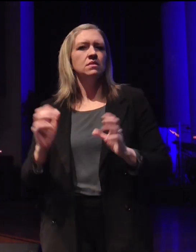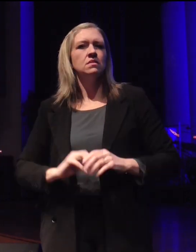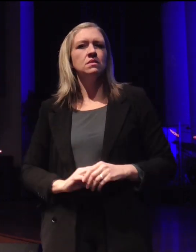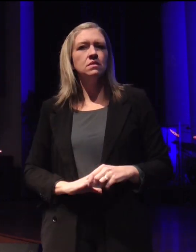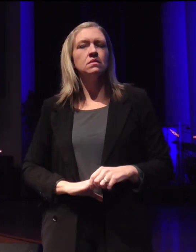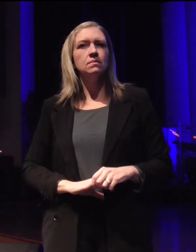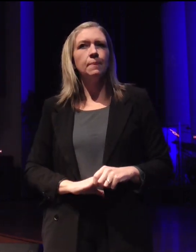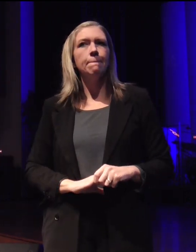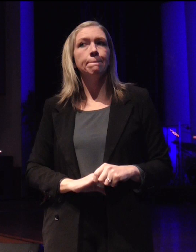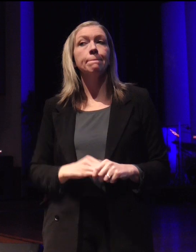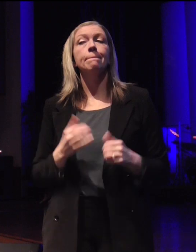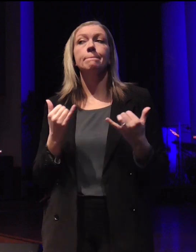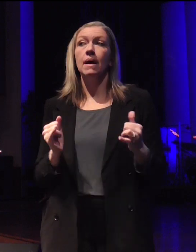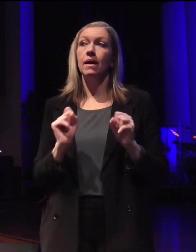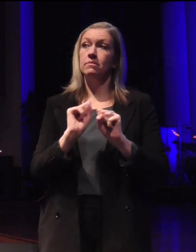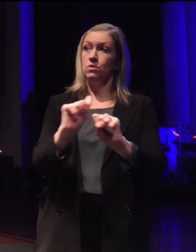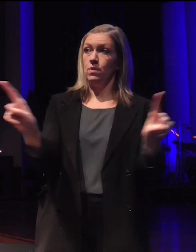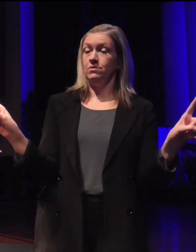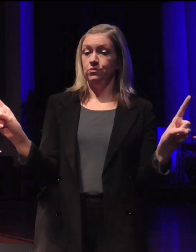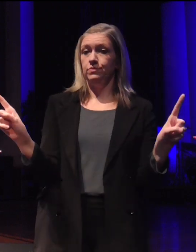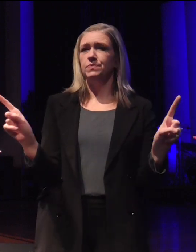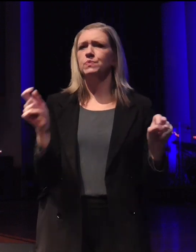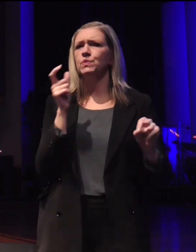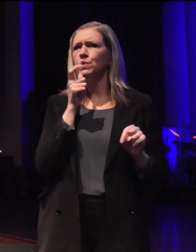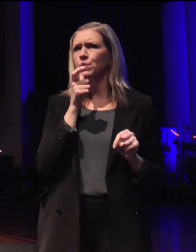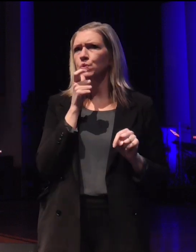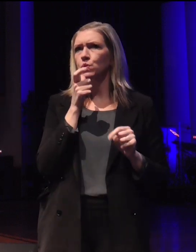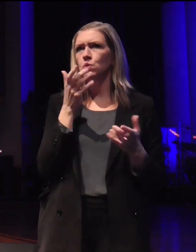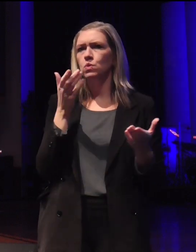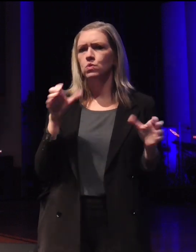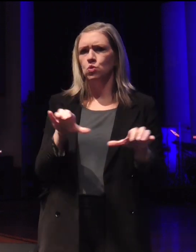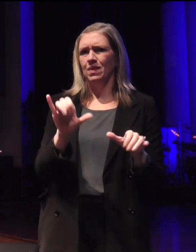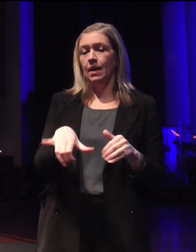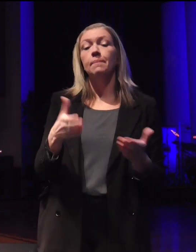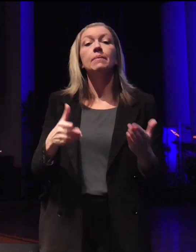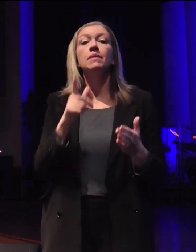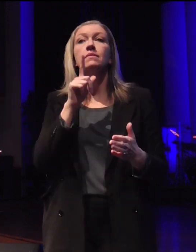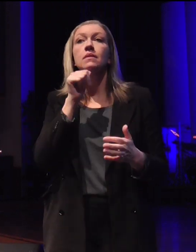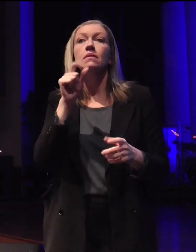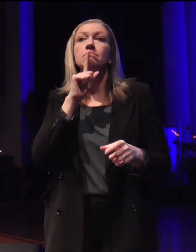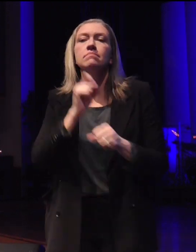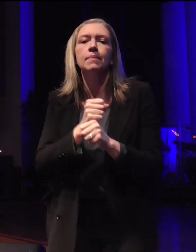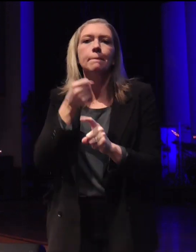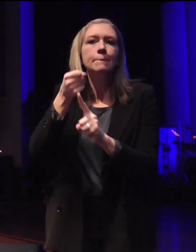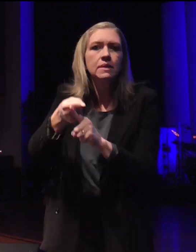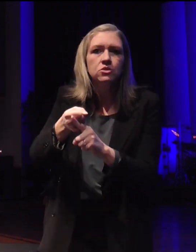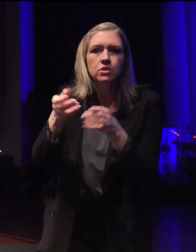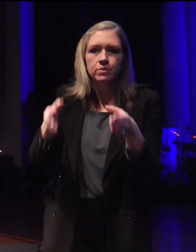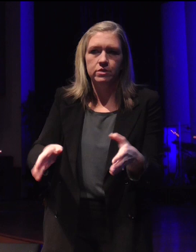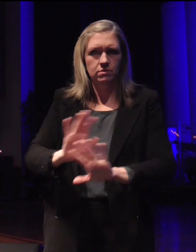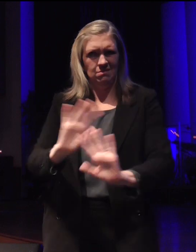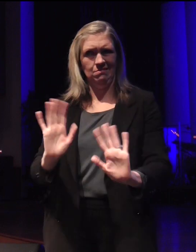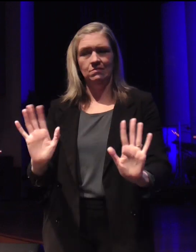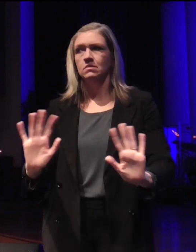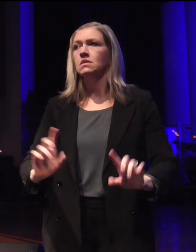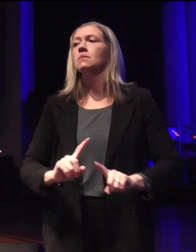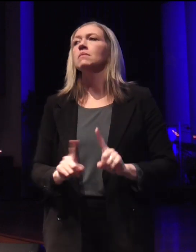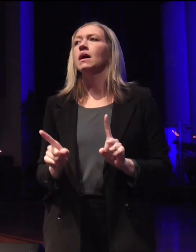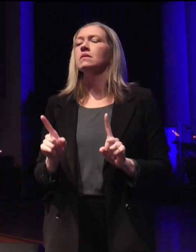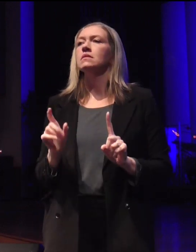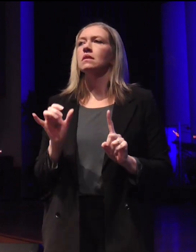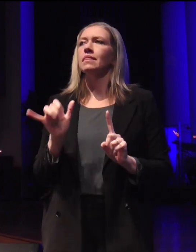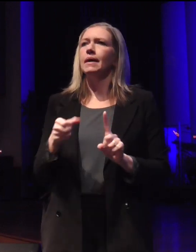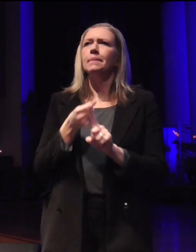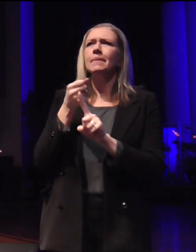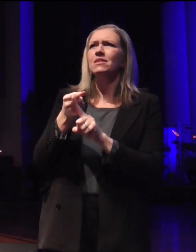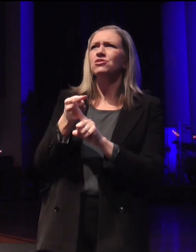my question to us is, who amongst us might be doing that? Maybe you're not actually punching anyone in the face, for gosh sakes. But a punch in the